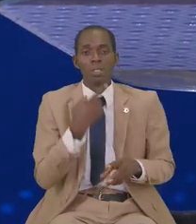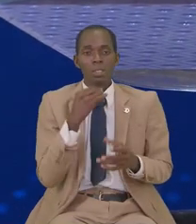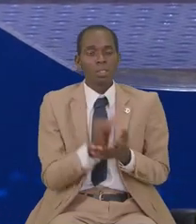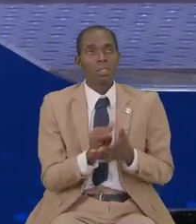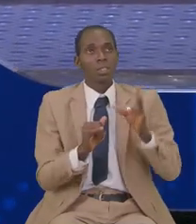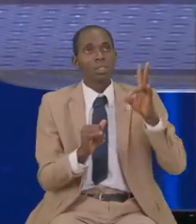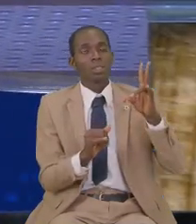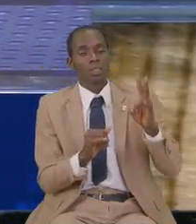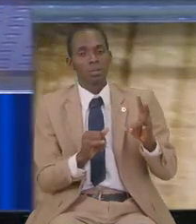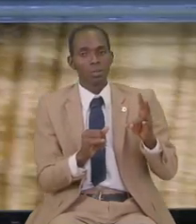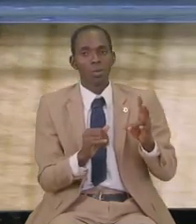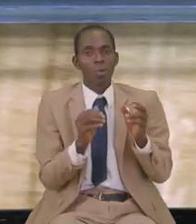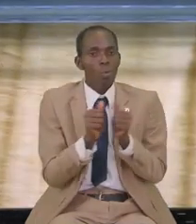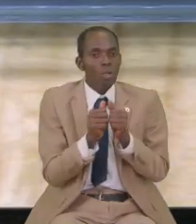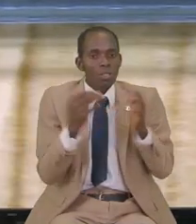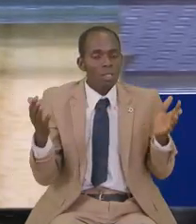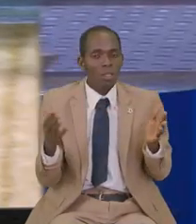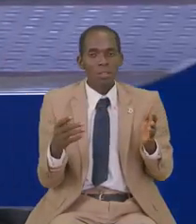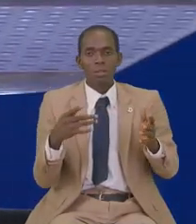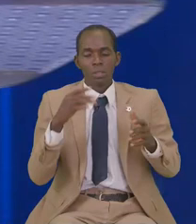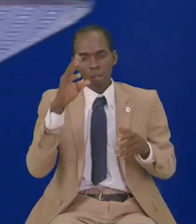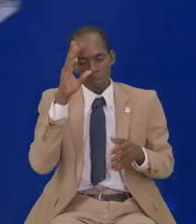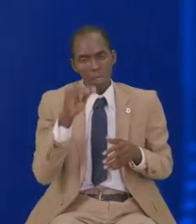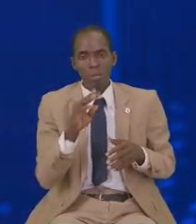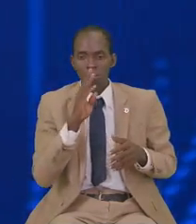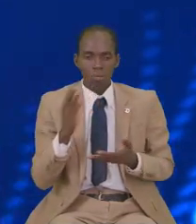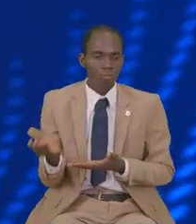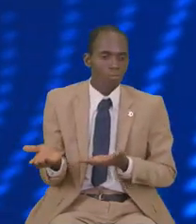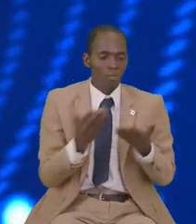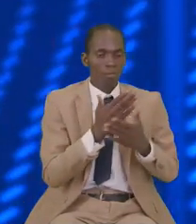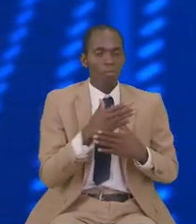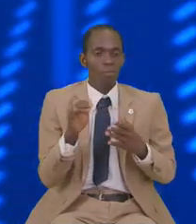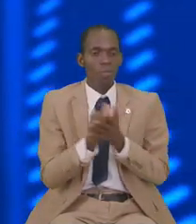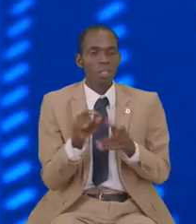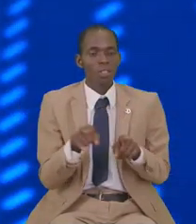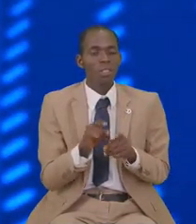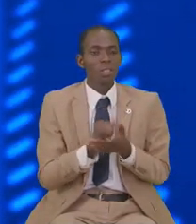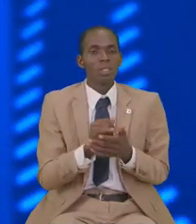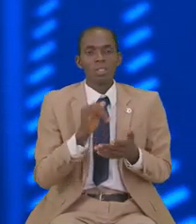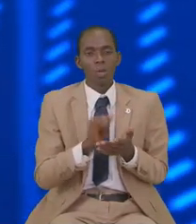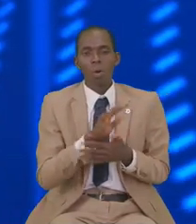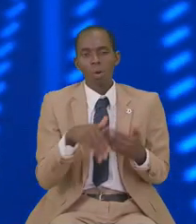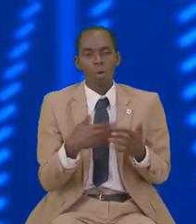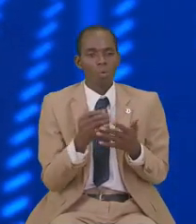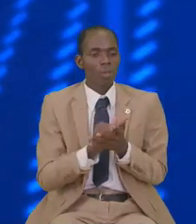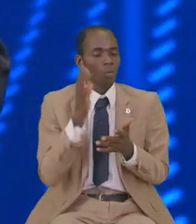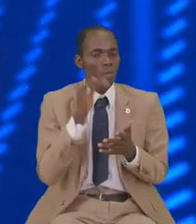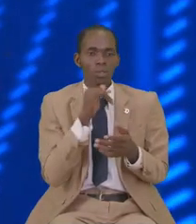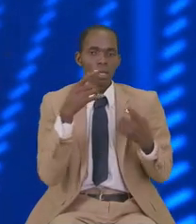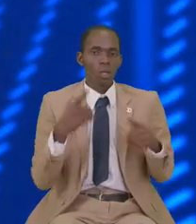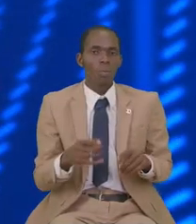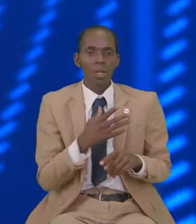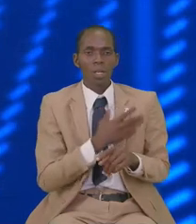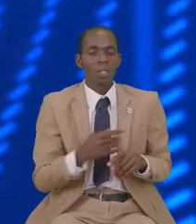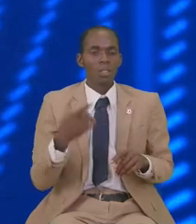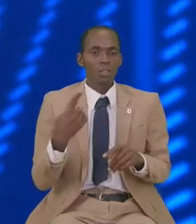people. Without his being carried away like that, all that will not happen. And Shadrach, Meshach, and Abednego,